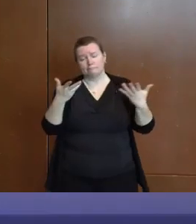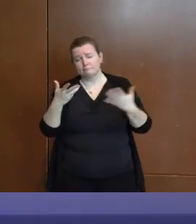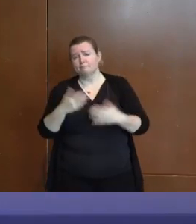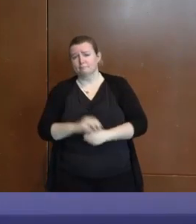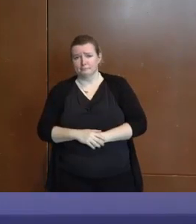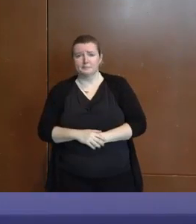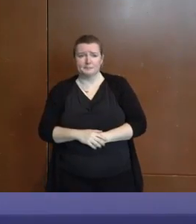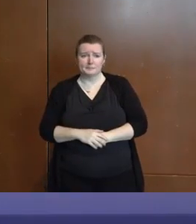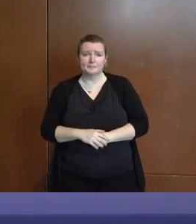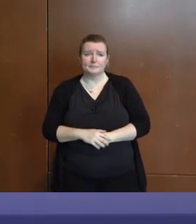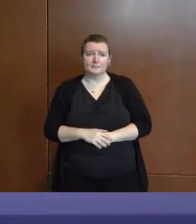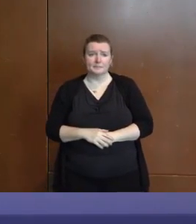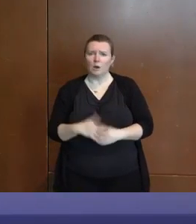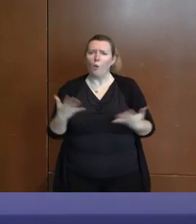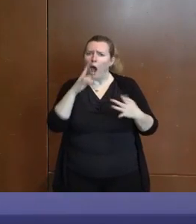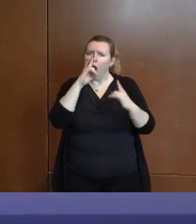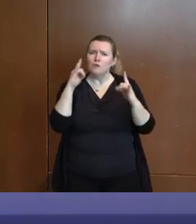in this together.